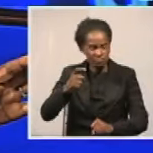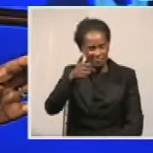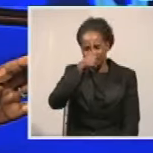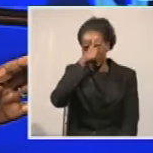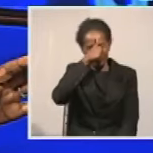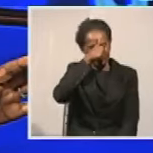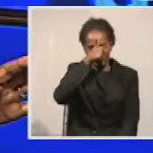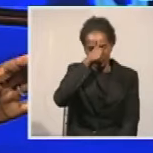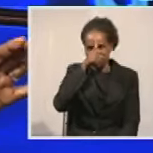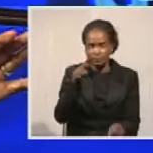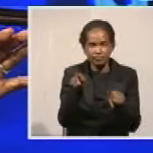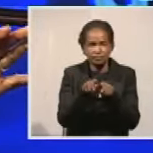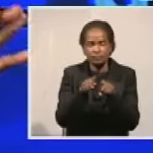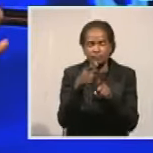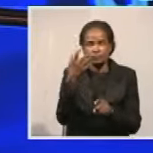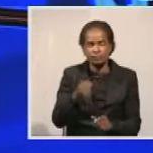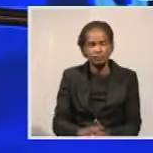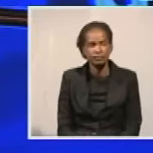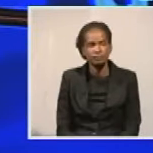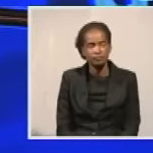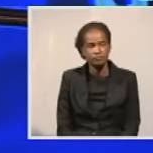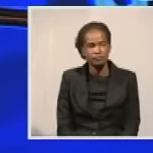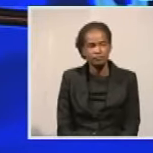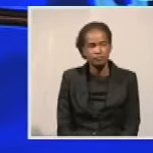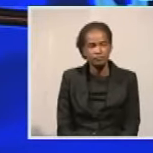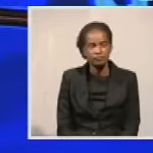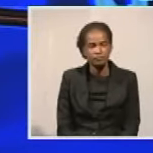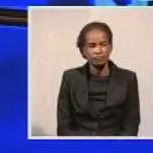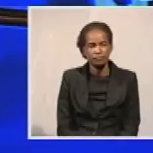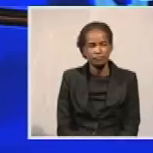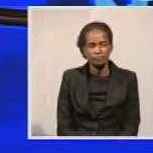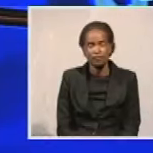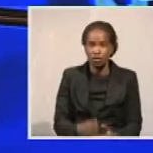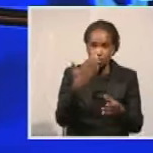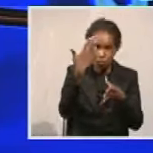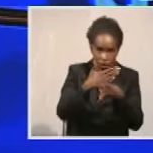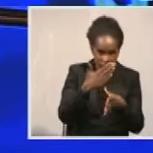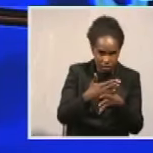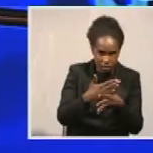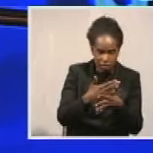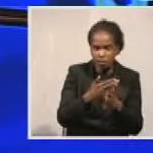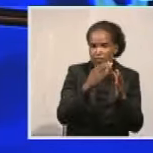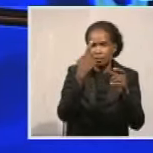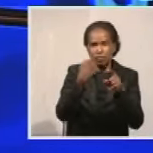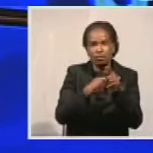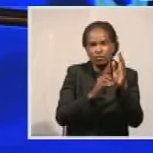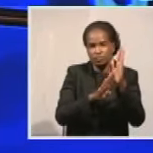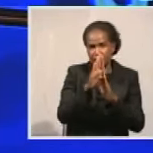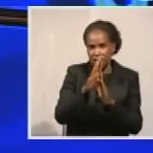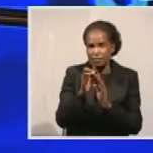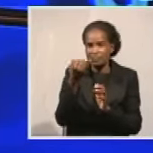felt. And wherever he touched, we remember.